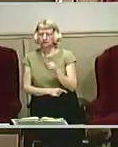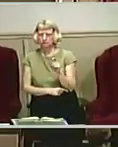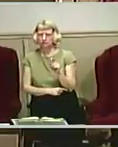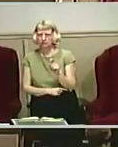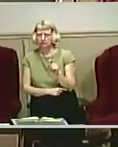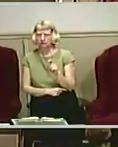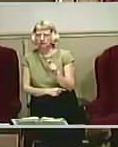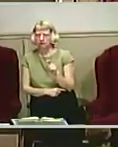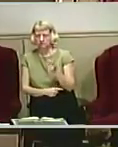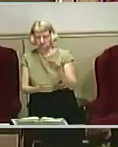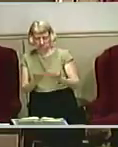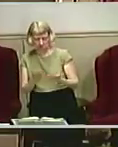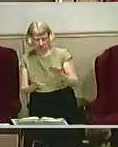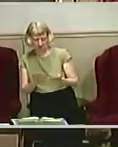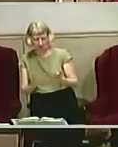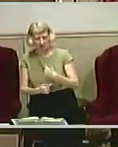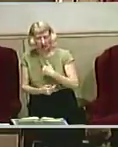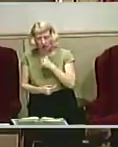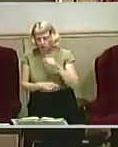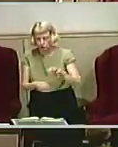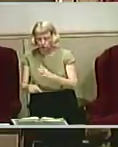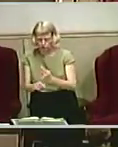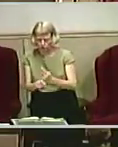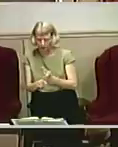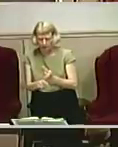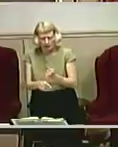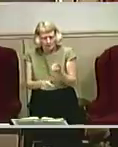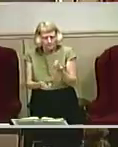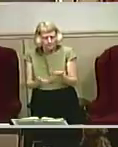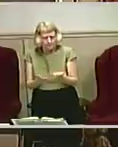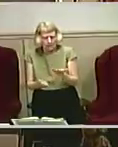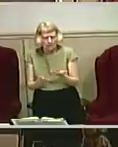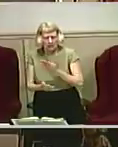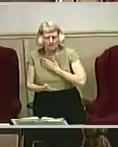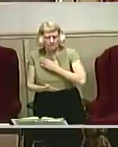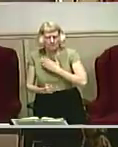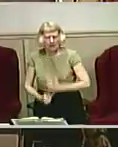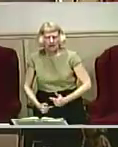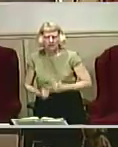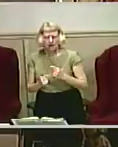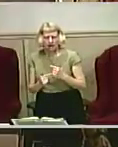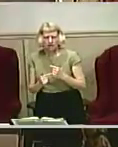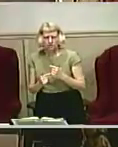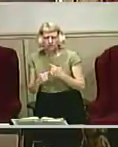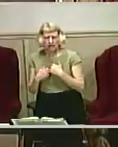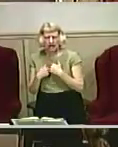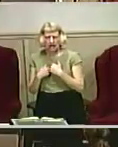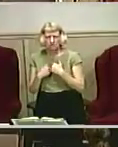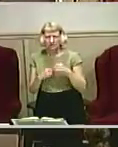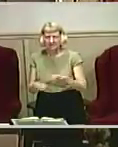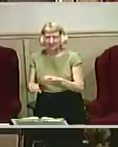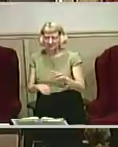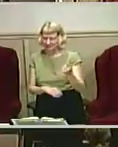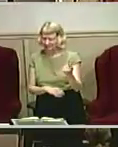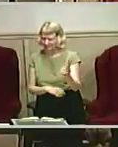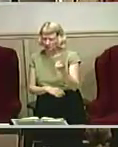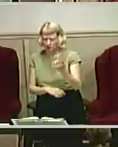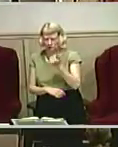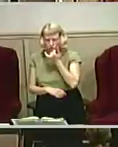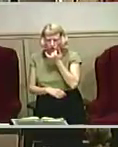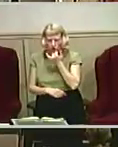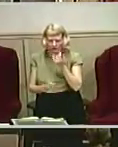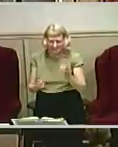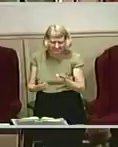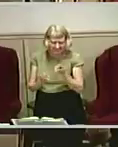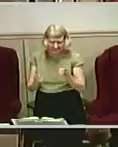And think maybe if I'm not doing what's right, maybe somewhere in my life I have done something wrong, maybe I sinned and I